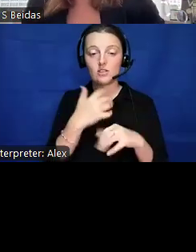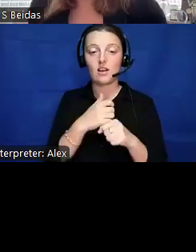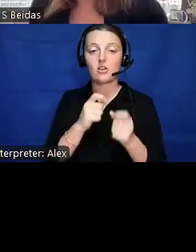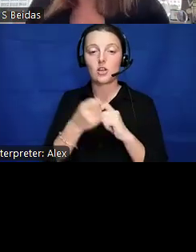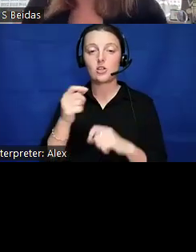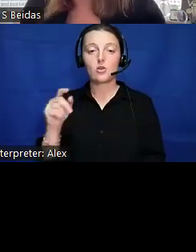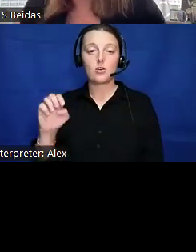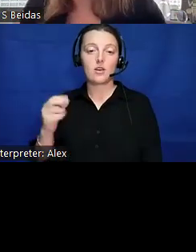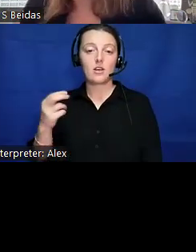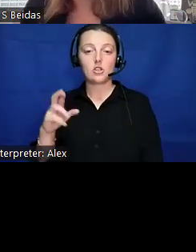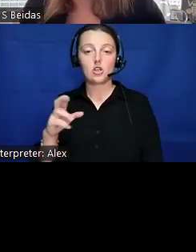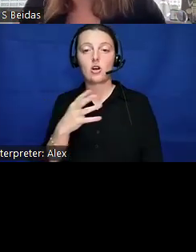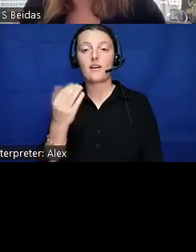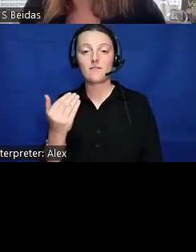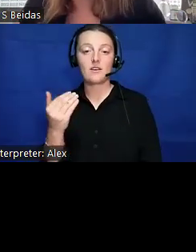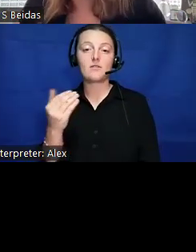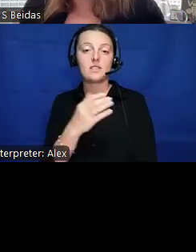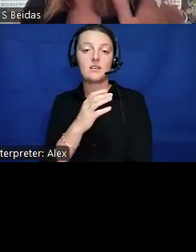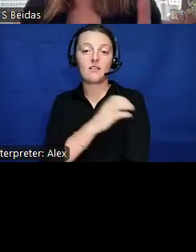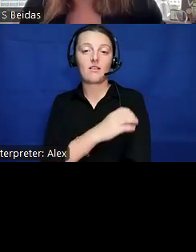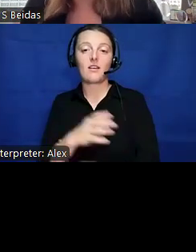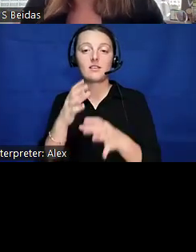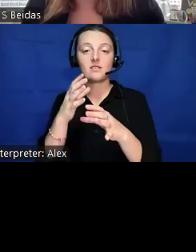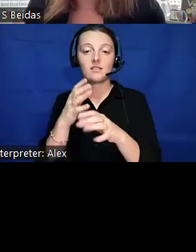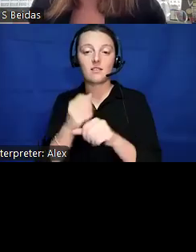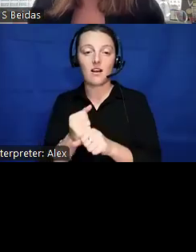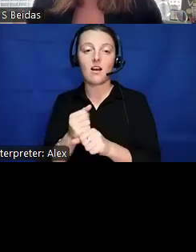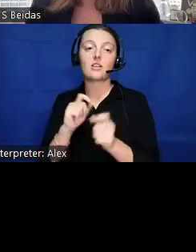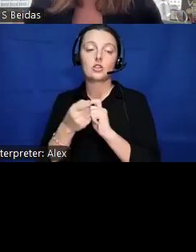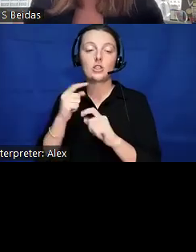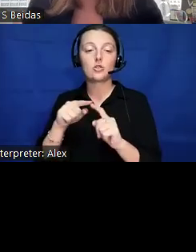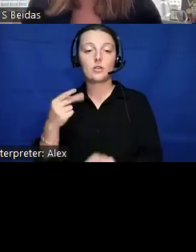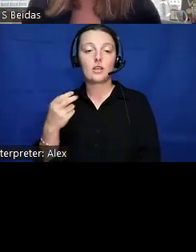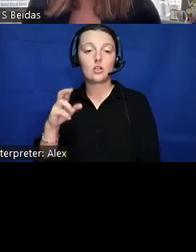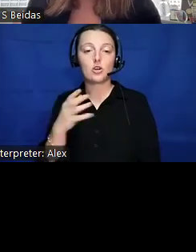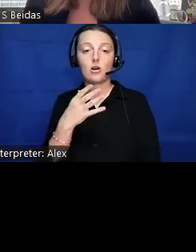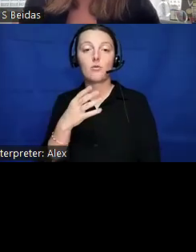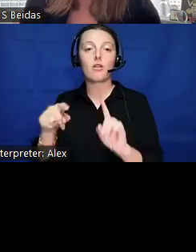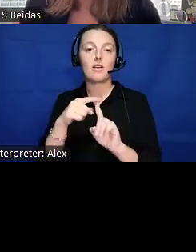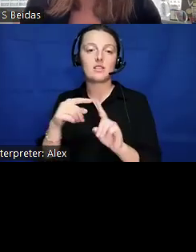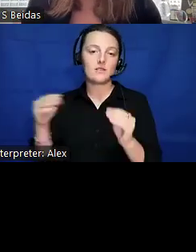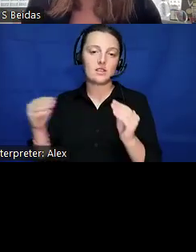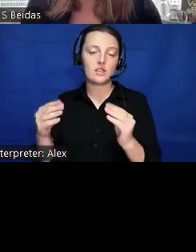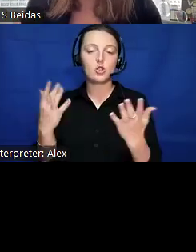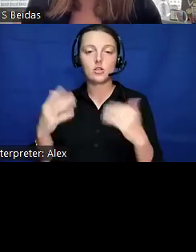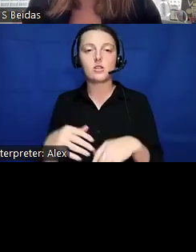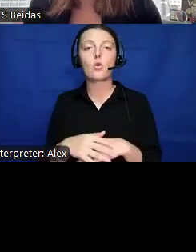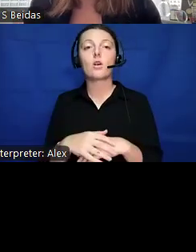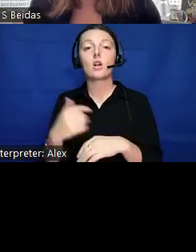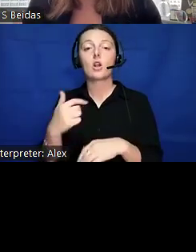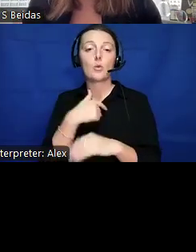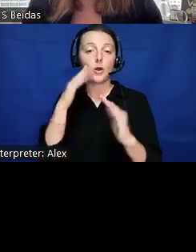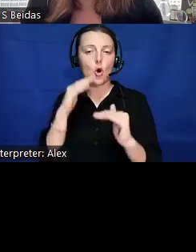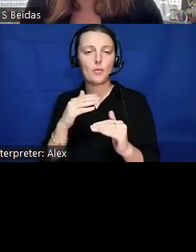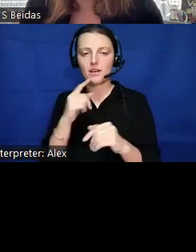facilitation. All the clinics received initial brief training as part of their typical training processes. And we were hoping to answer